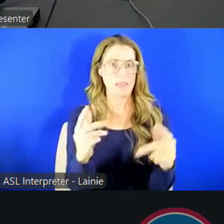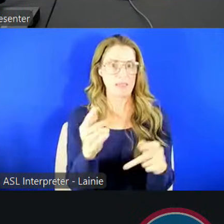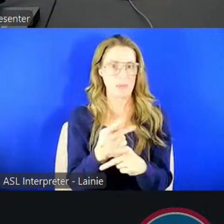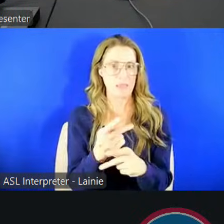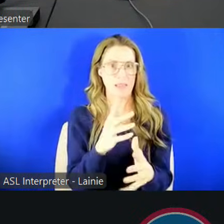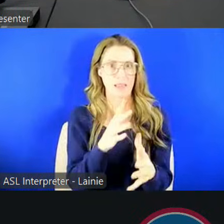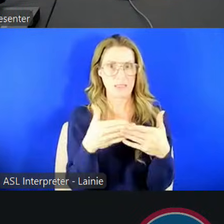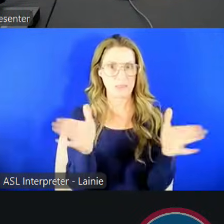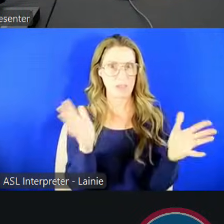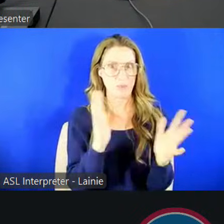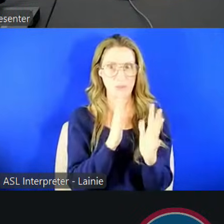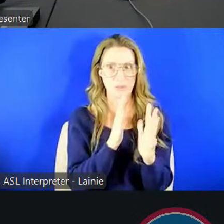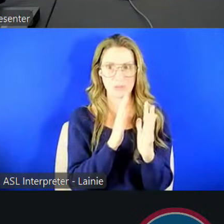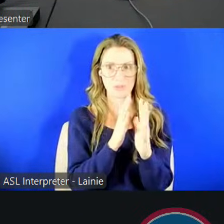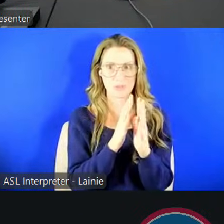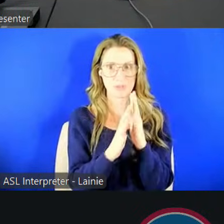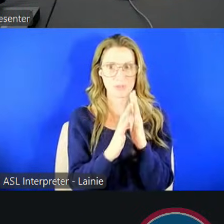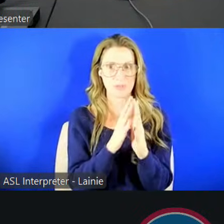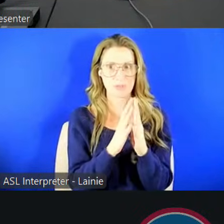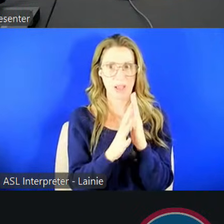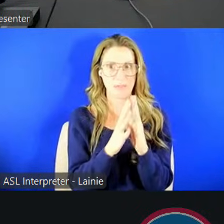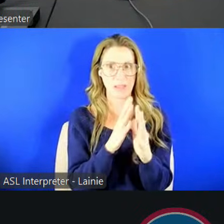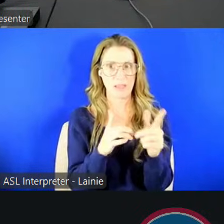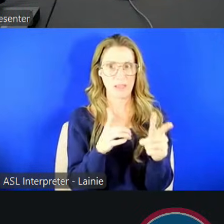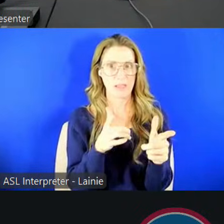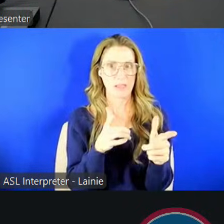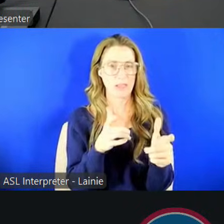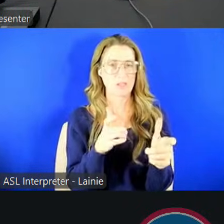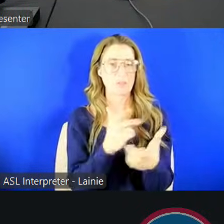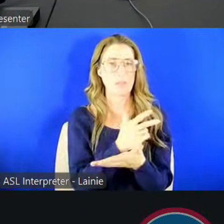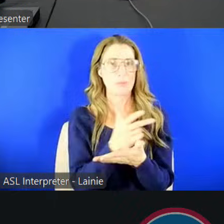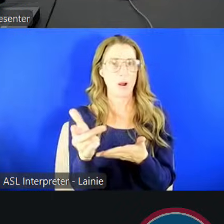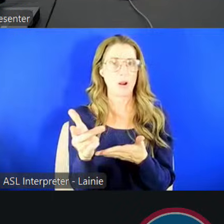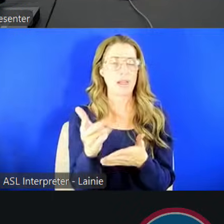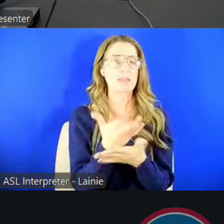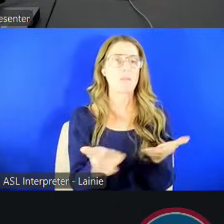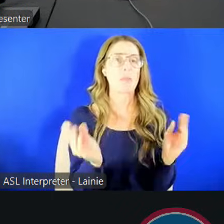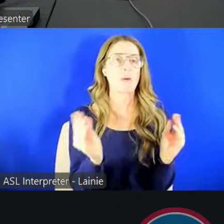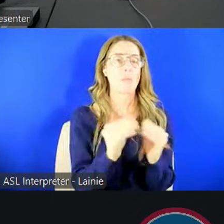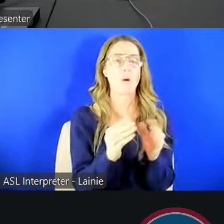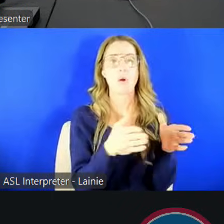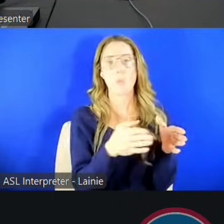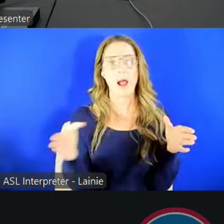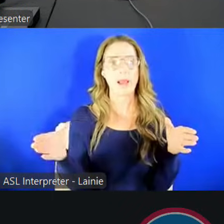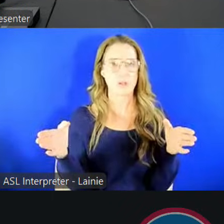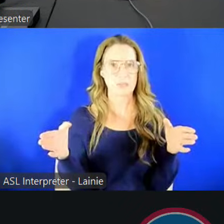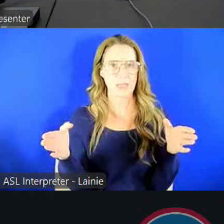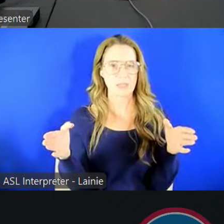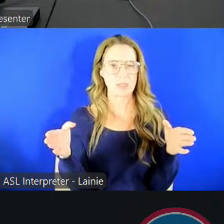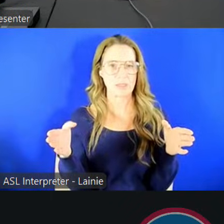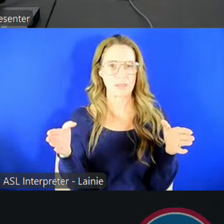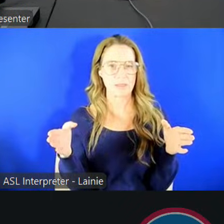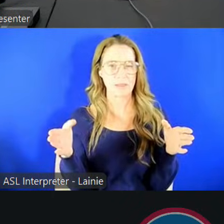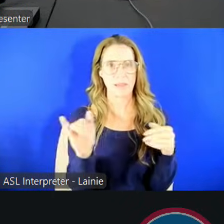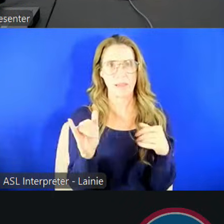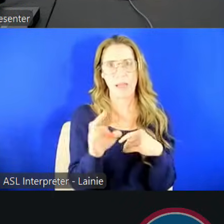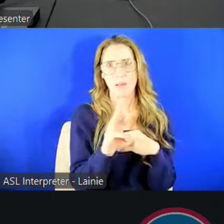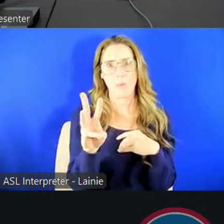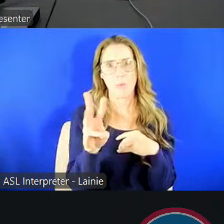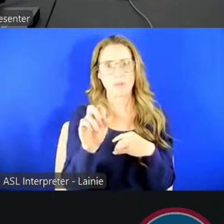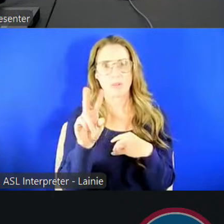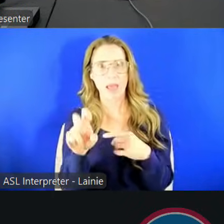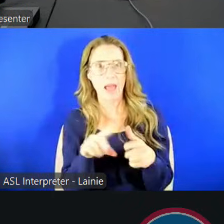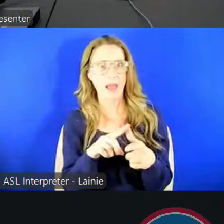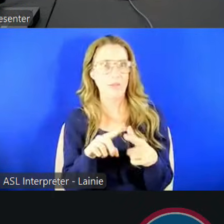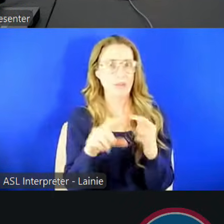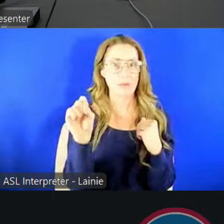traffic lane and street parking, you know, so some of the wider sections, you know, thinking portions of Western or like South Pulaski closer